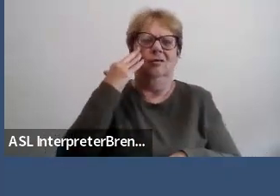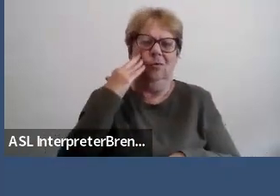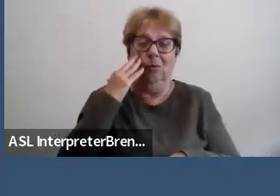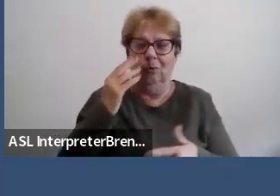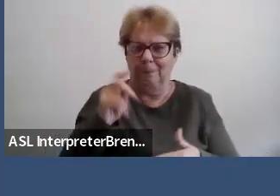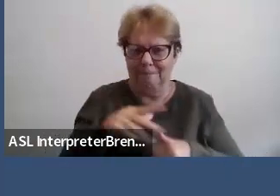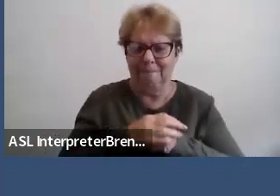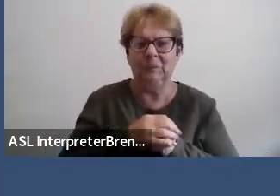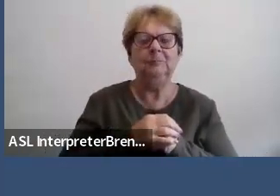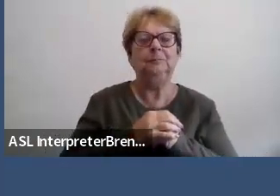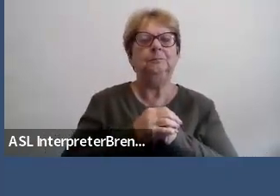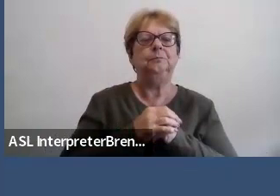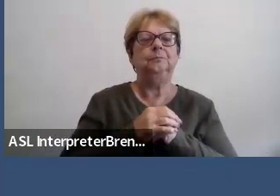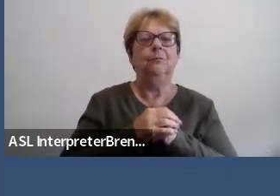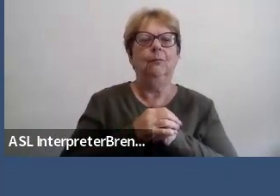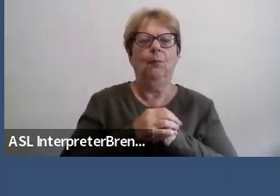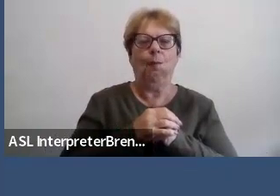So, just a second.